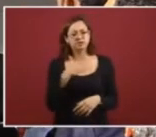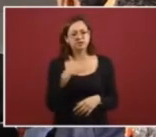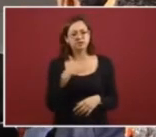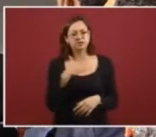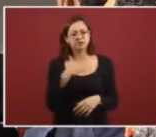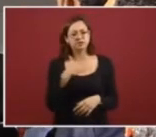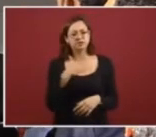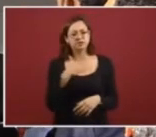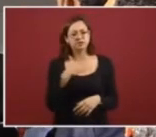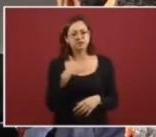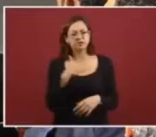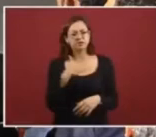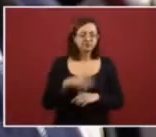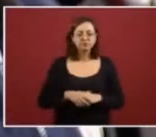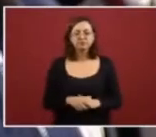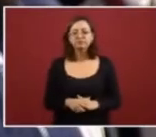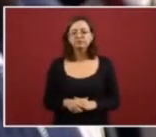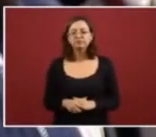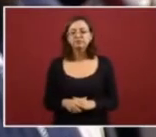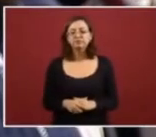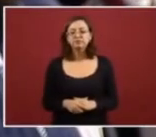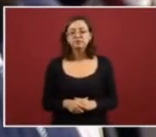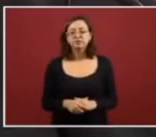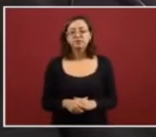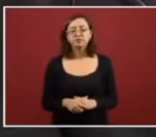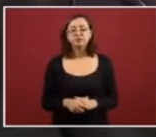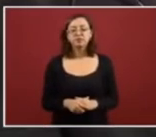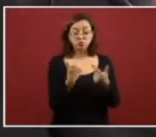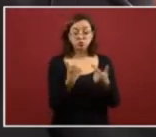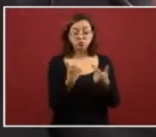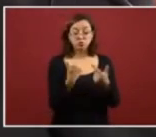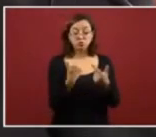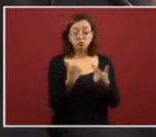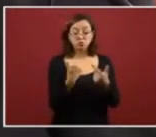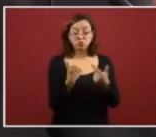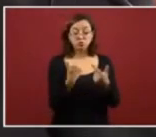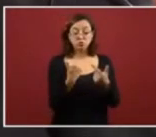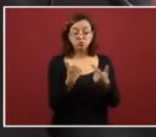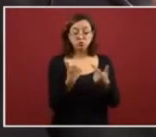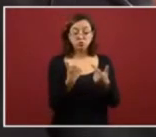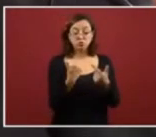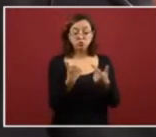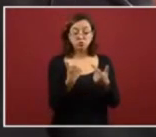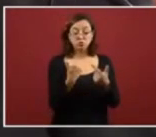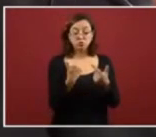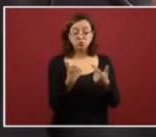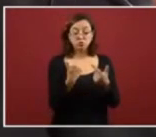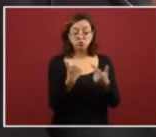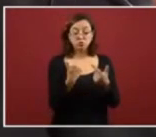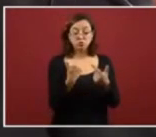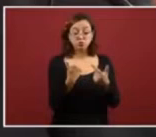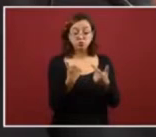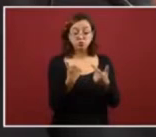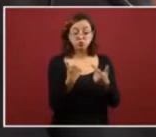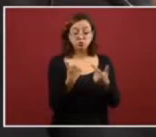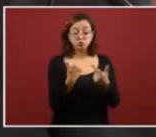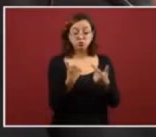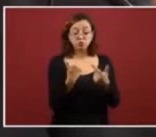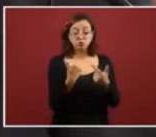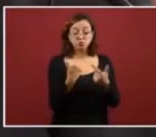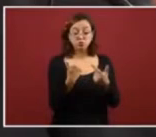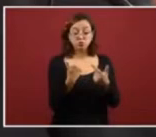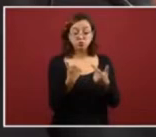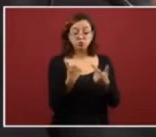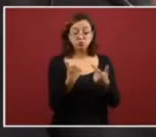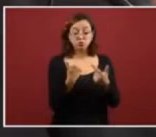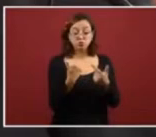So let's go to the president's answer. Tenían ya la propuesta. Now he said that before he came into power